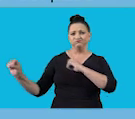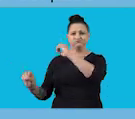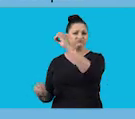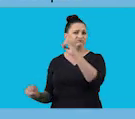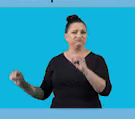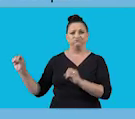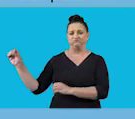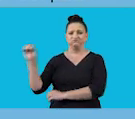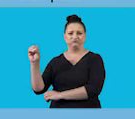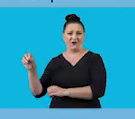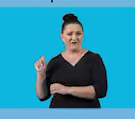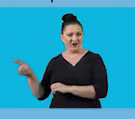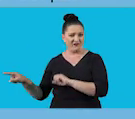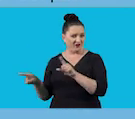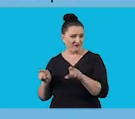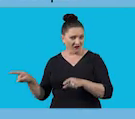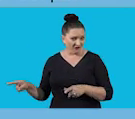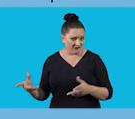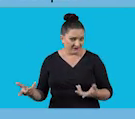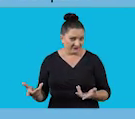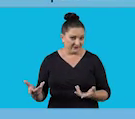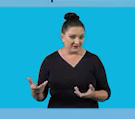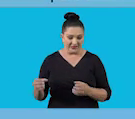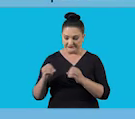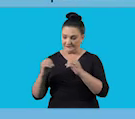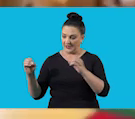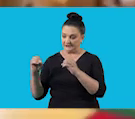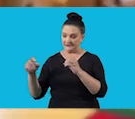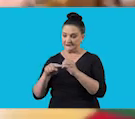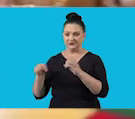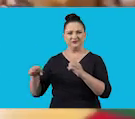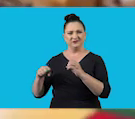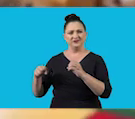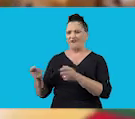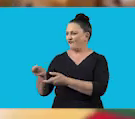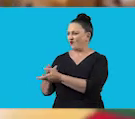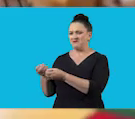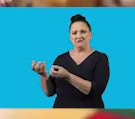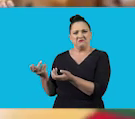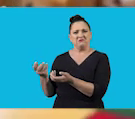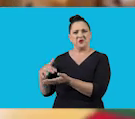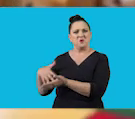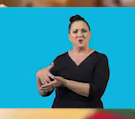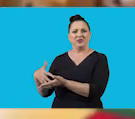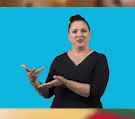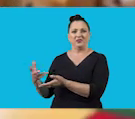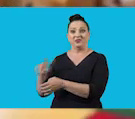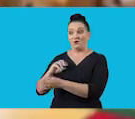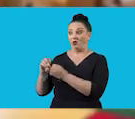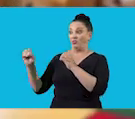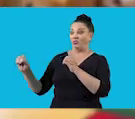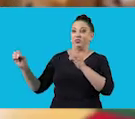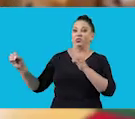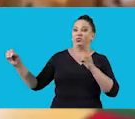each other, and because they are far away from each other, the space between one particle and the other keeps on increasing the more the